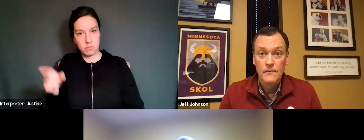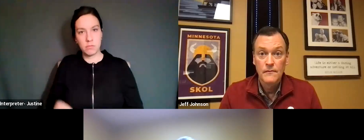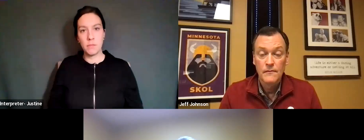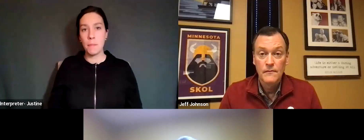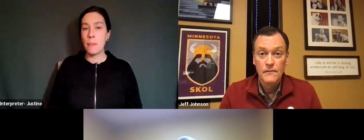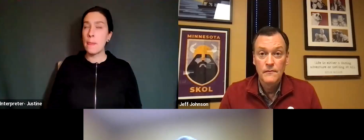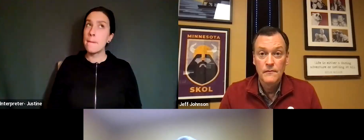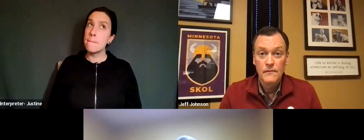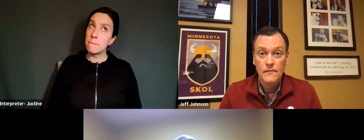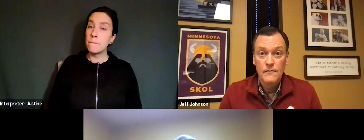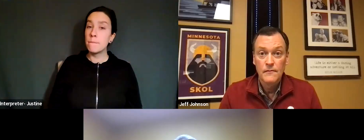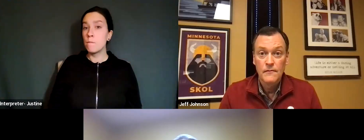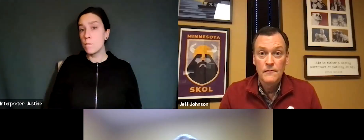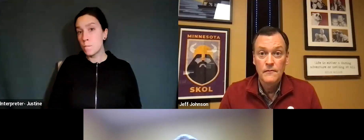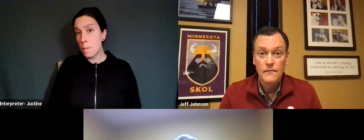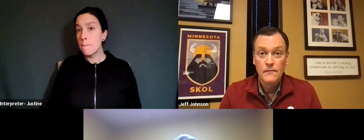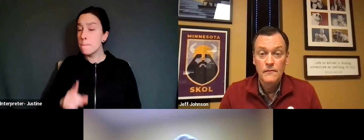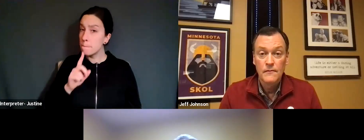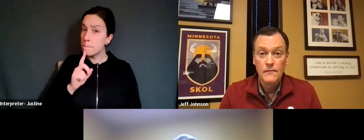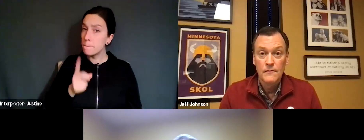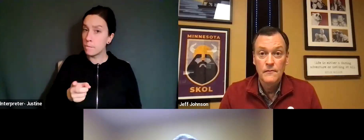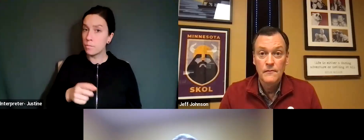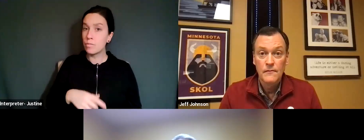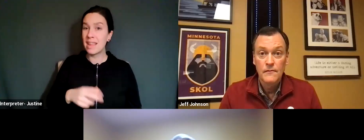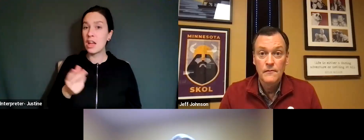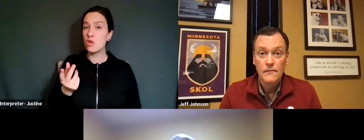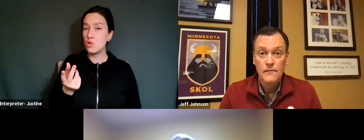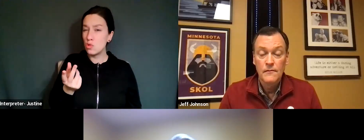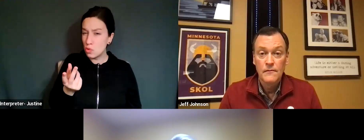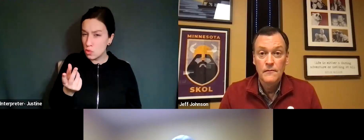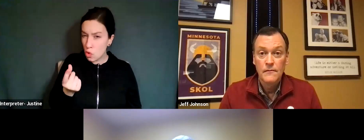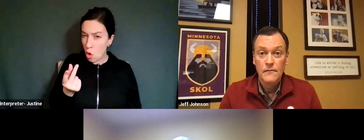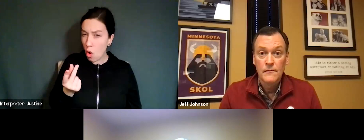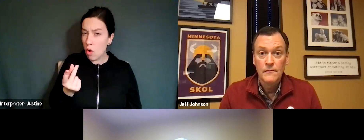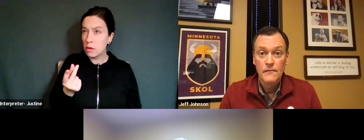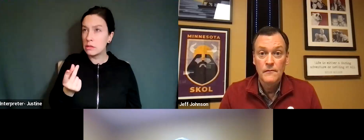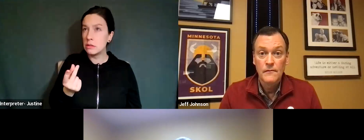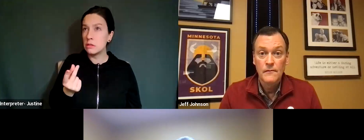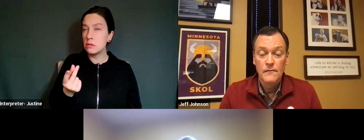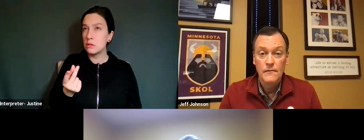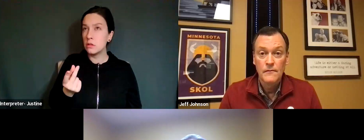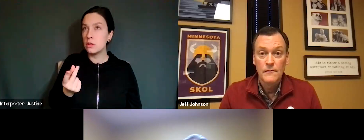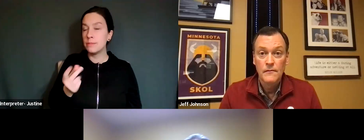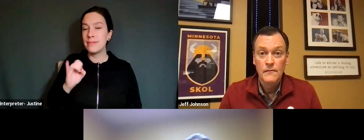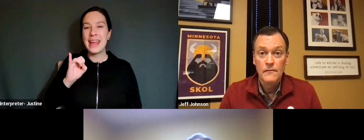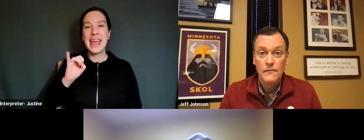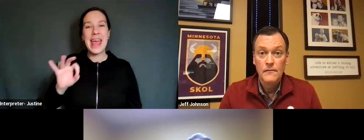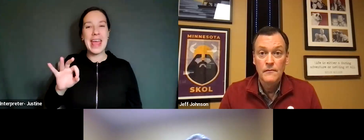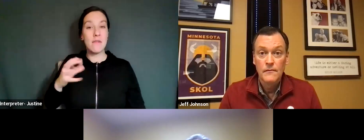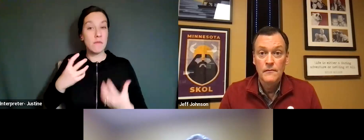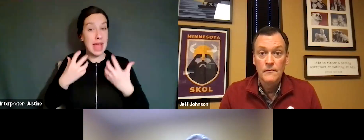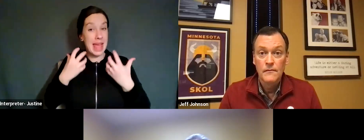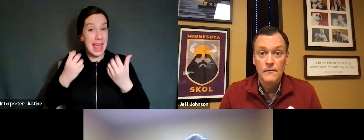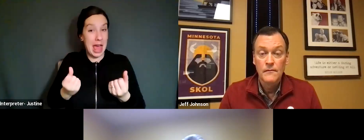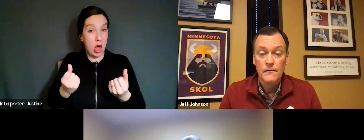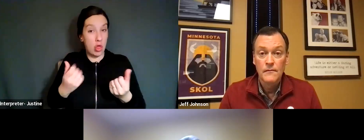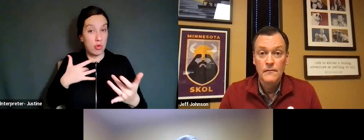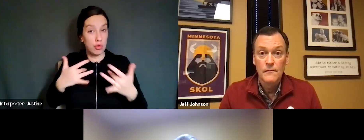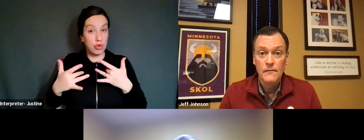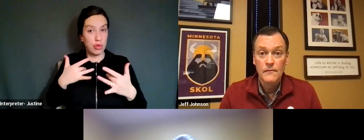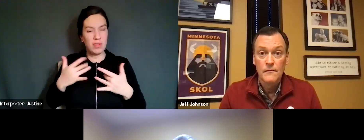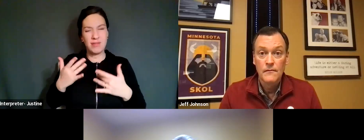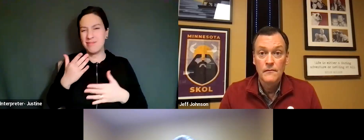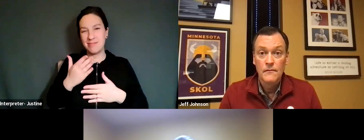Certainly. I will say dogs that in the past, when I've reached out, especially if it's a health concern, other organizations aren't necessarily